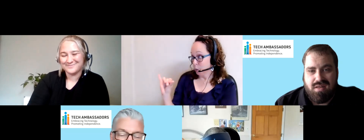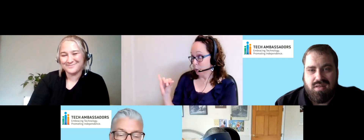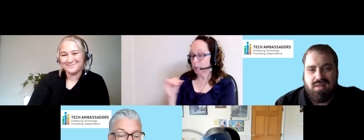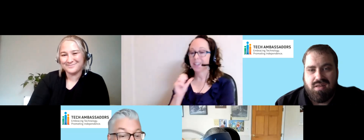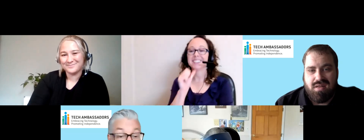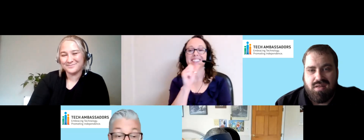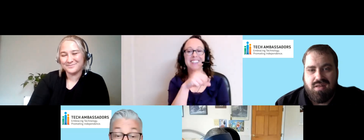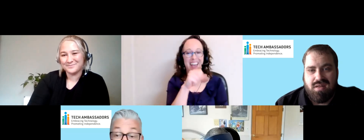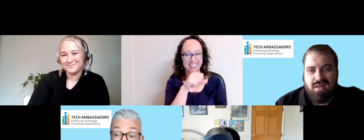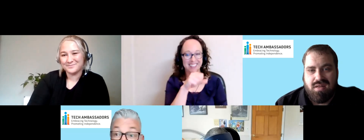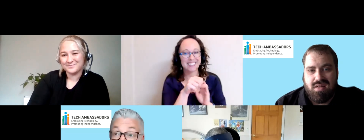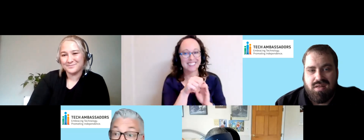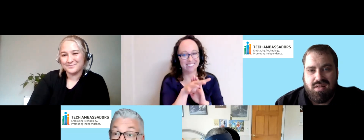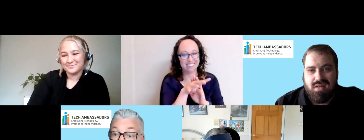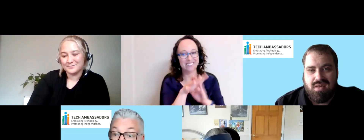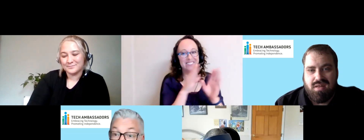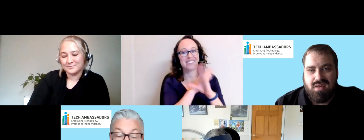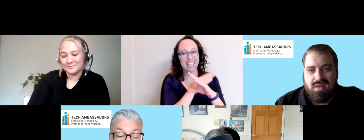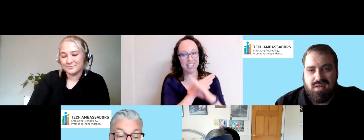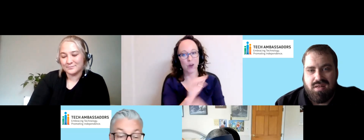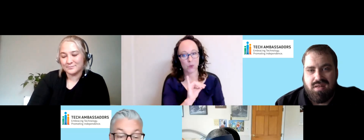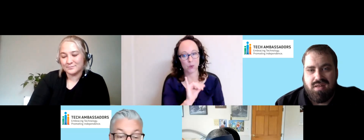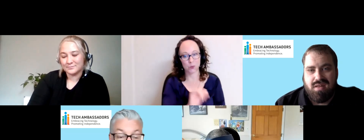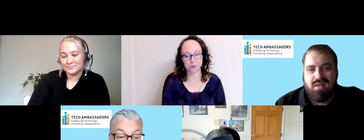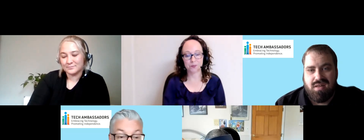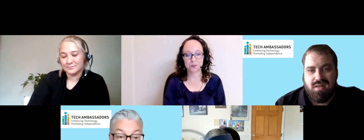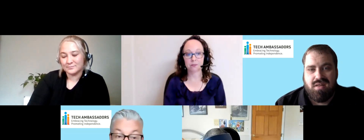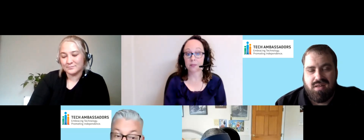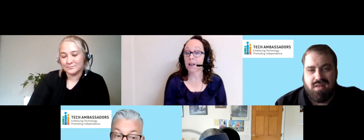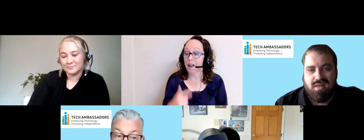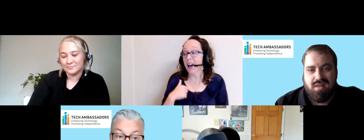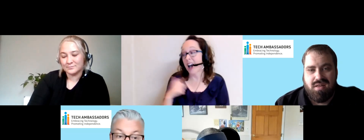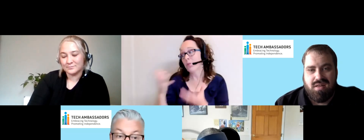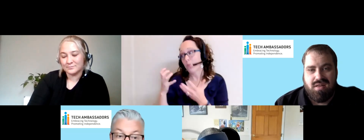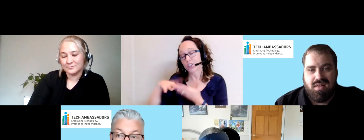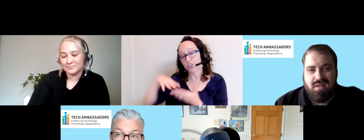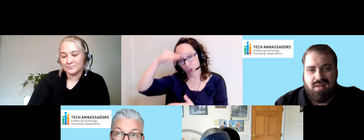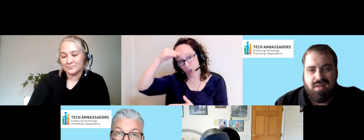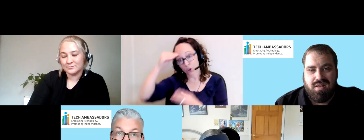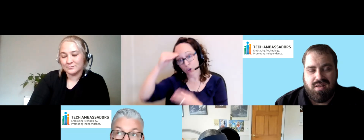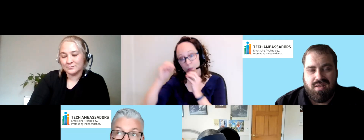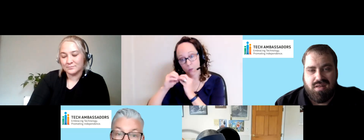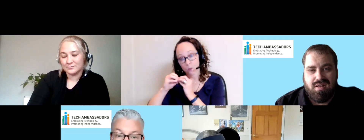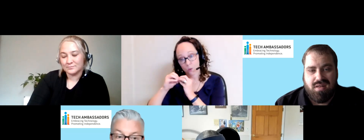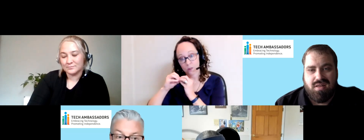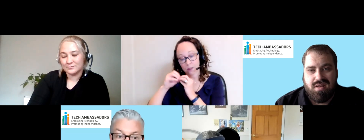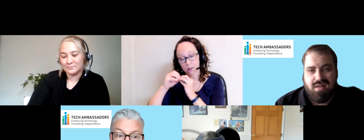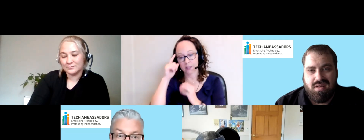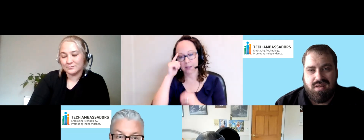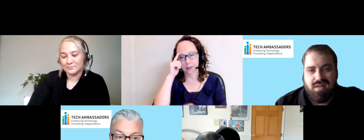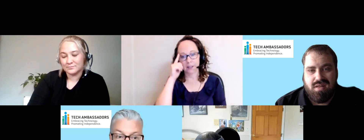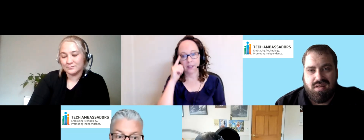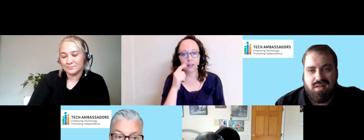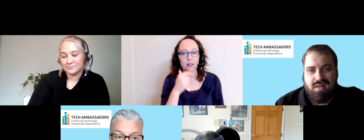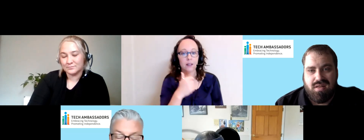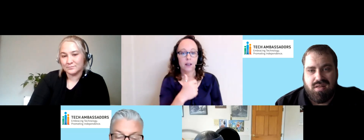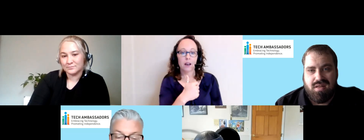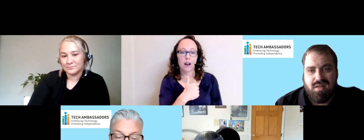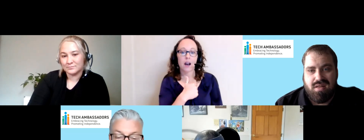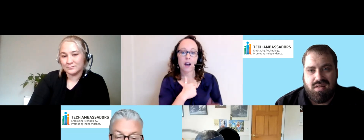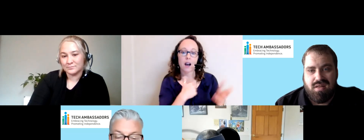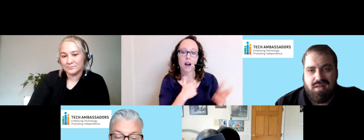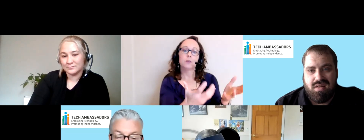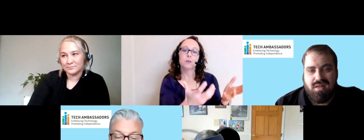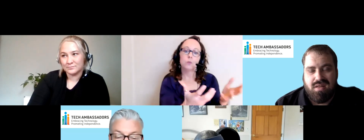Okay. Hey, that I would love to look into that app some more. That sounds like a super And I want someone